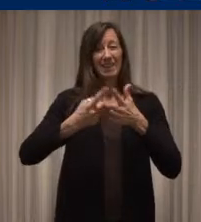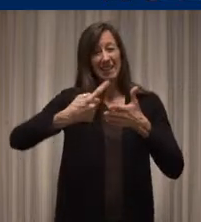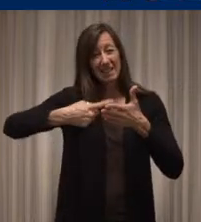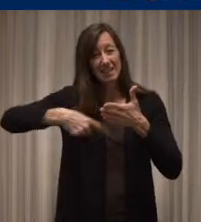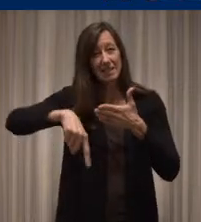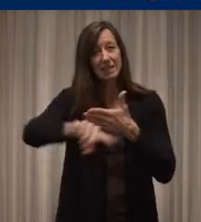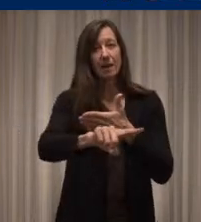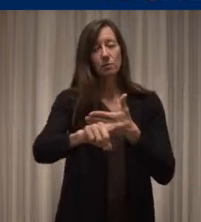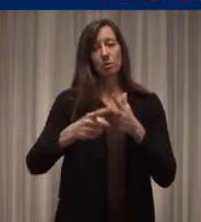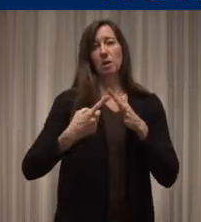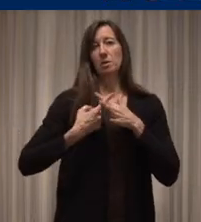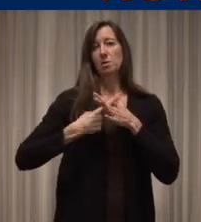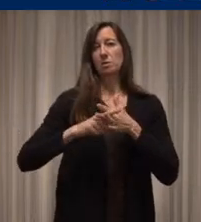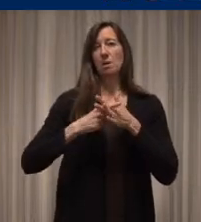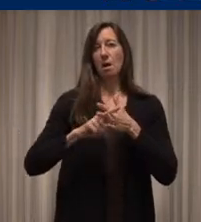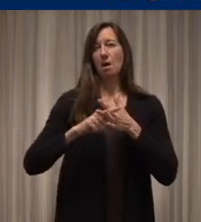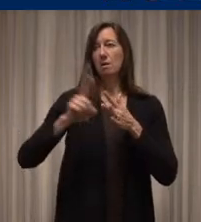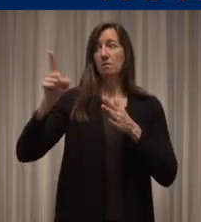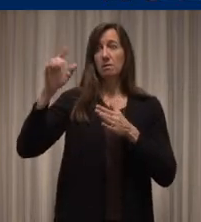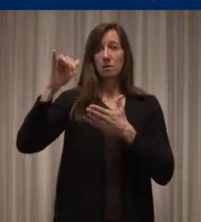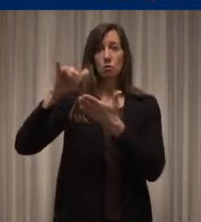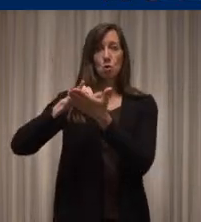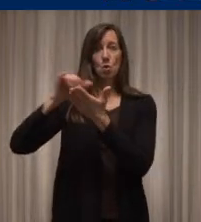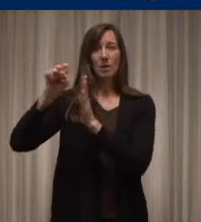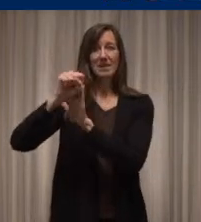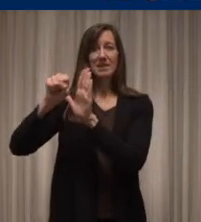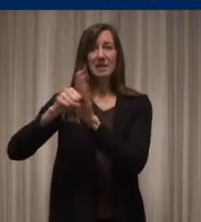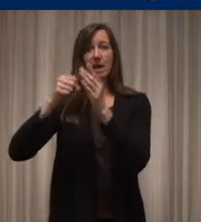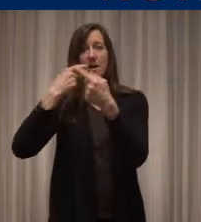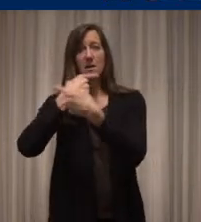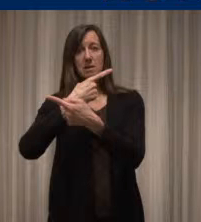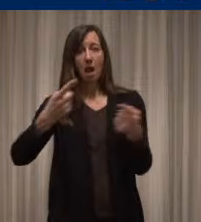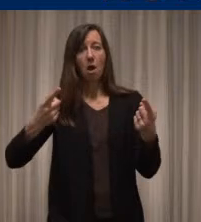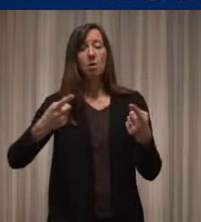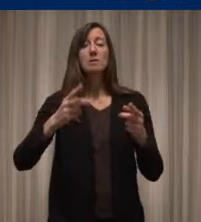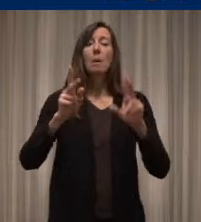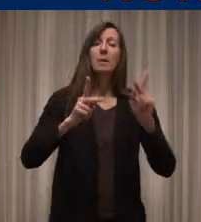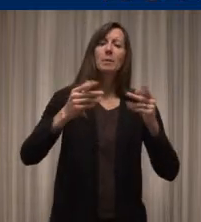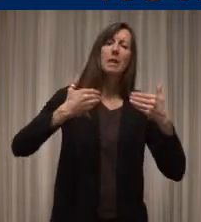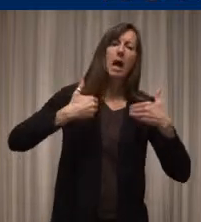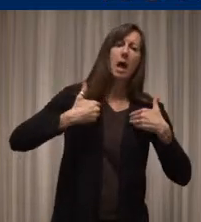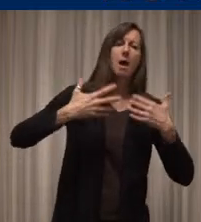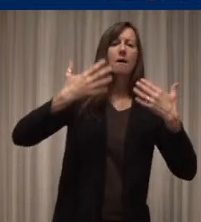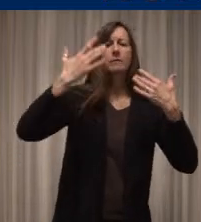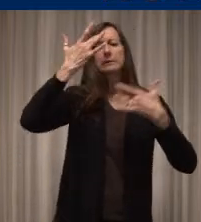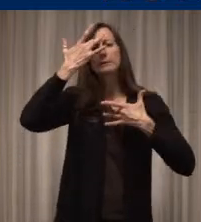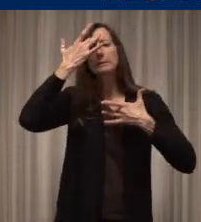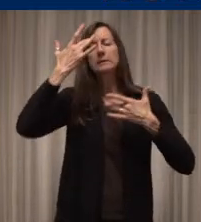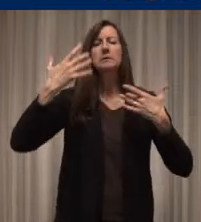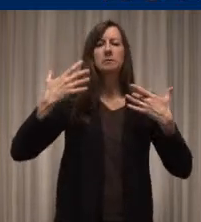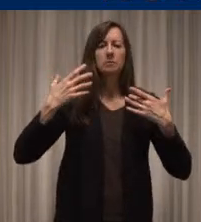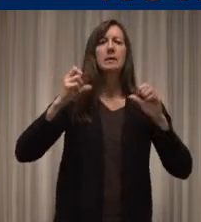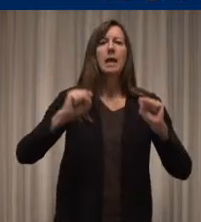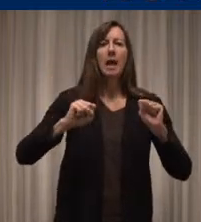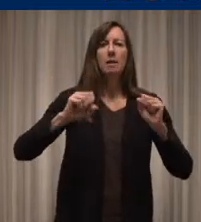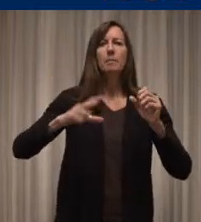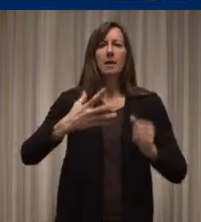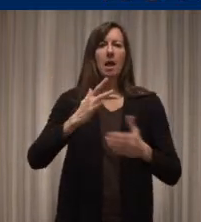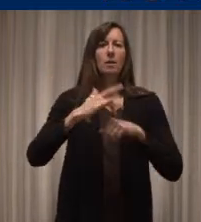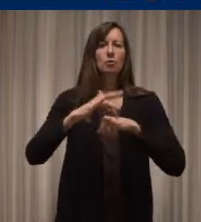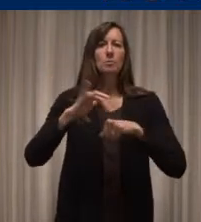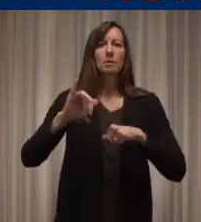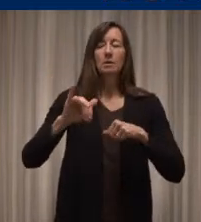with those underlying health conditions, that's another 50,000 people that are now eligible in Ulster County.